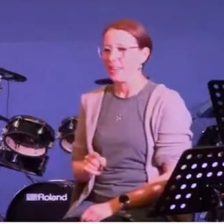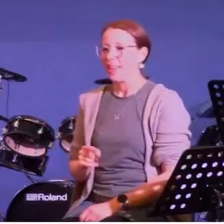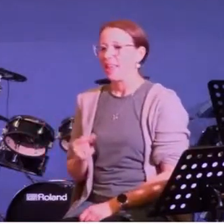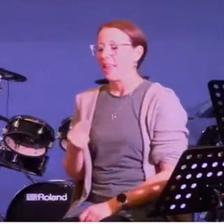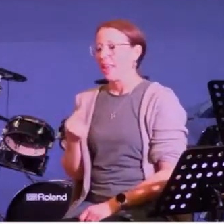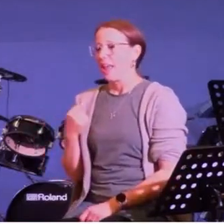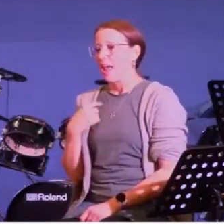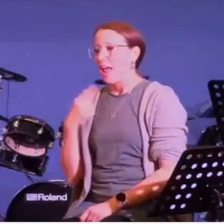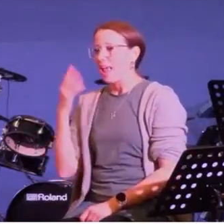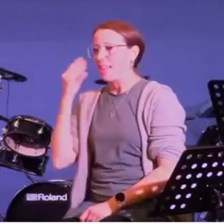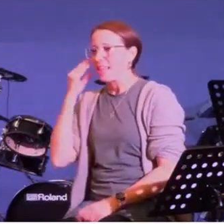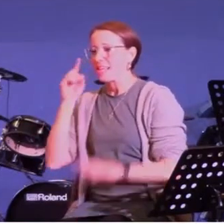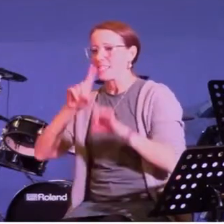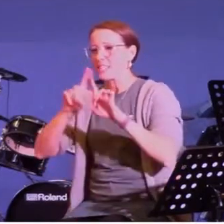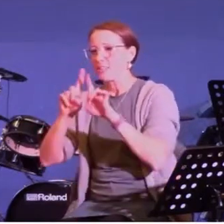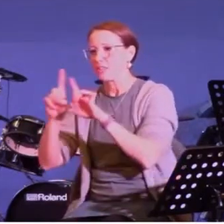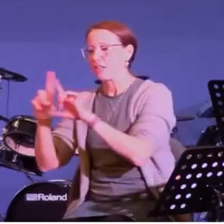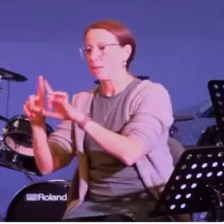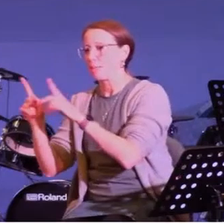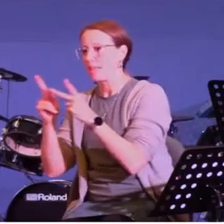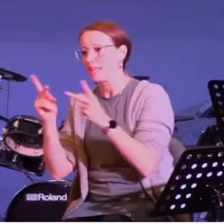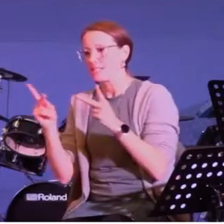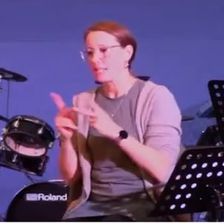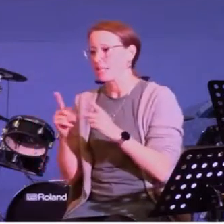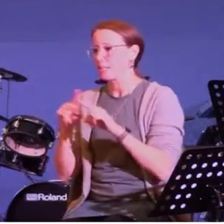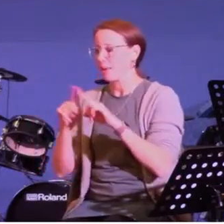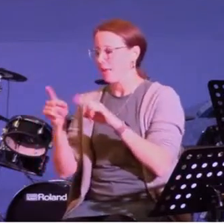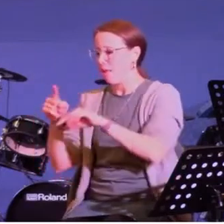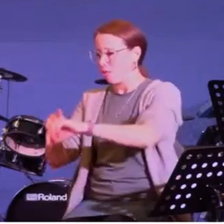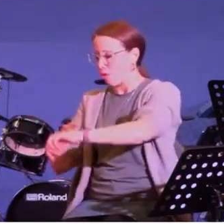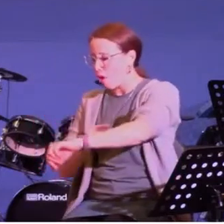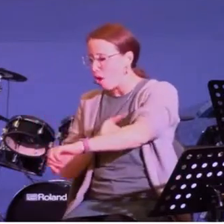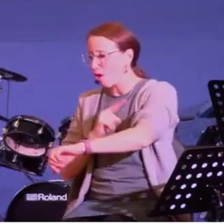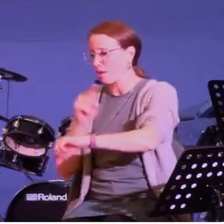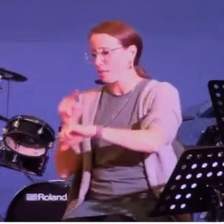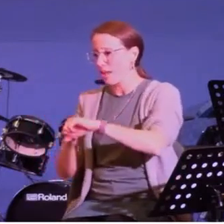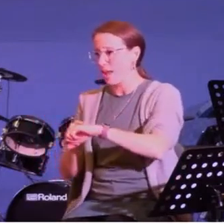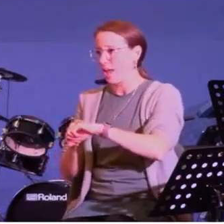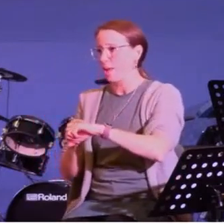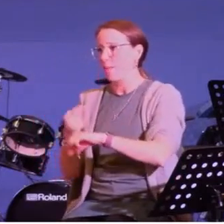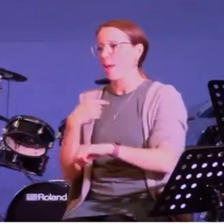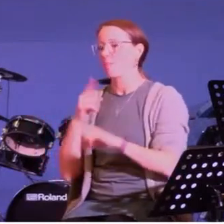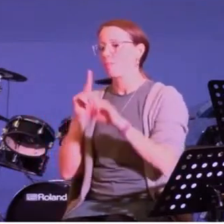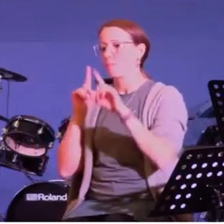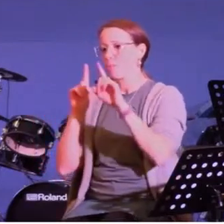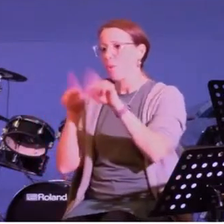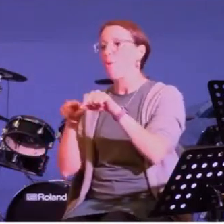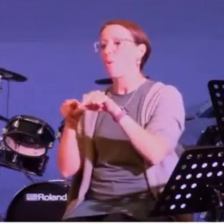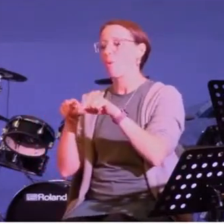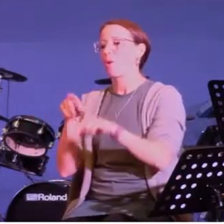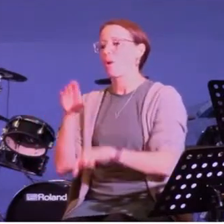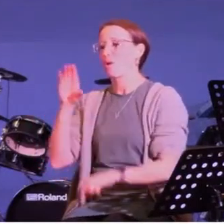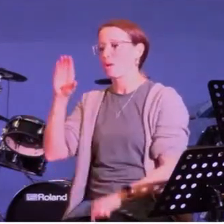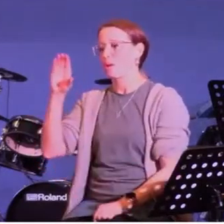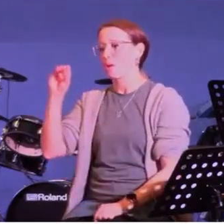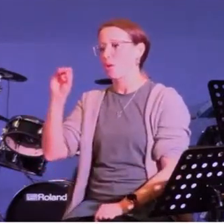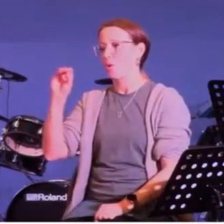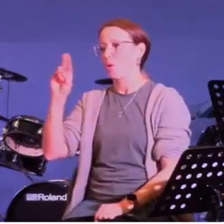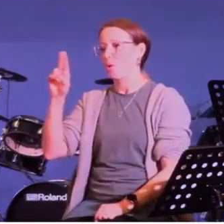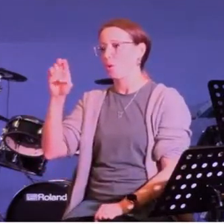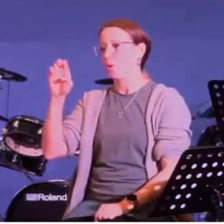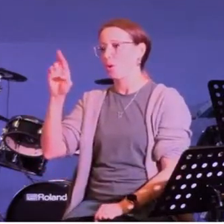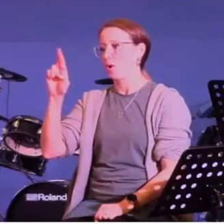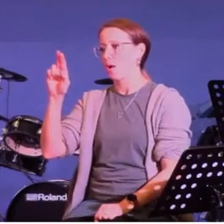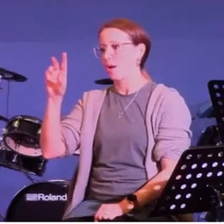and things like that. But after just a long process, it's Coeur d'Alene is where I'm projected at the moment.